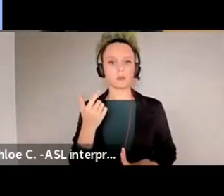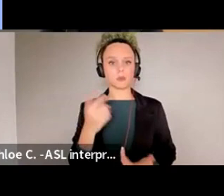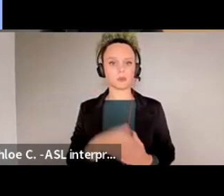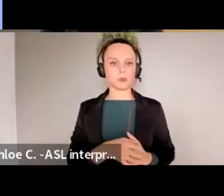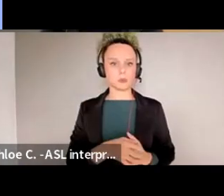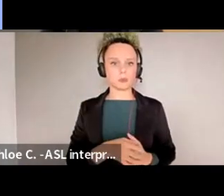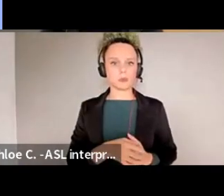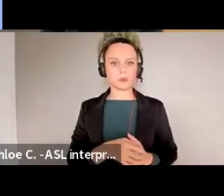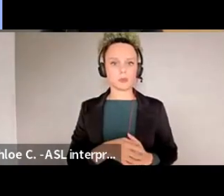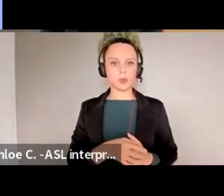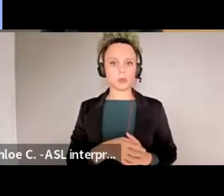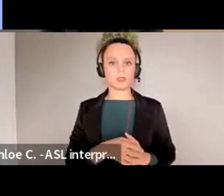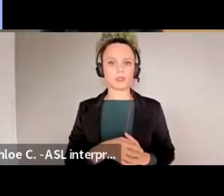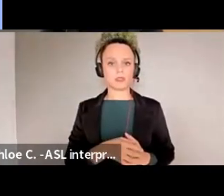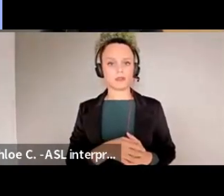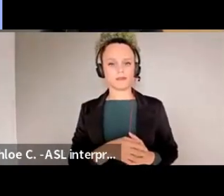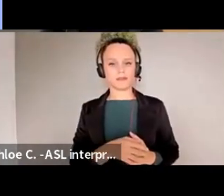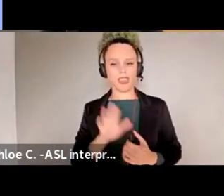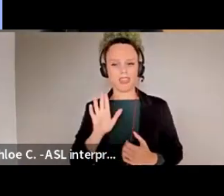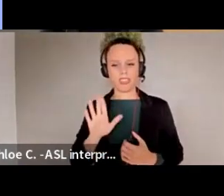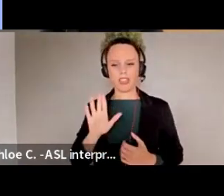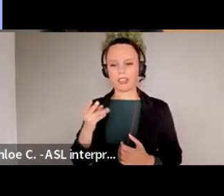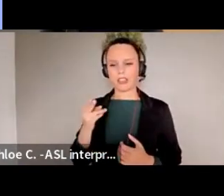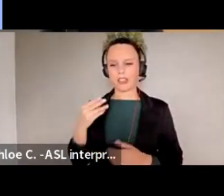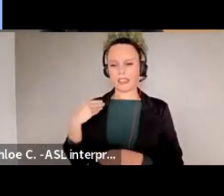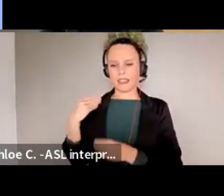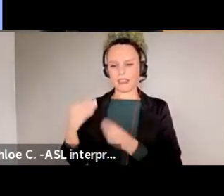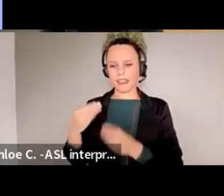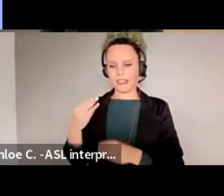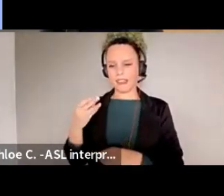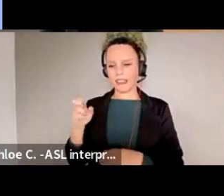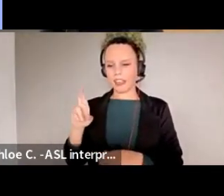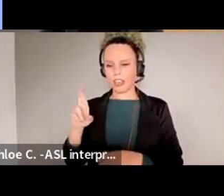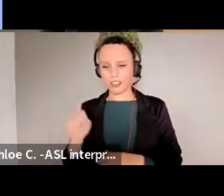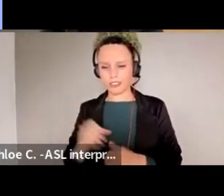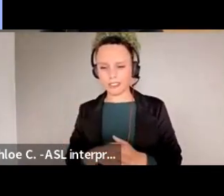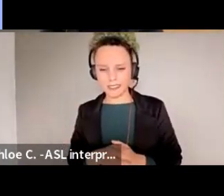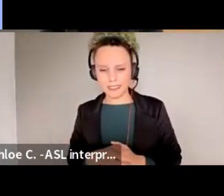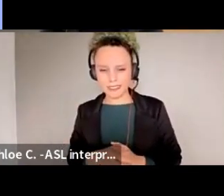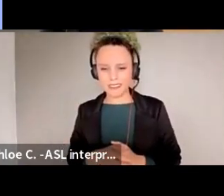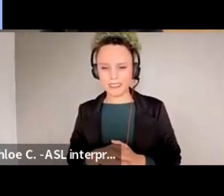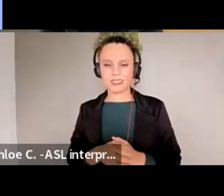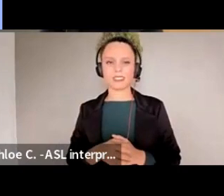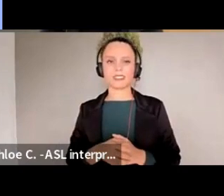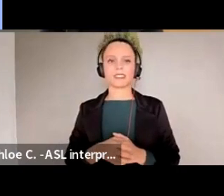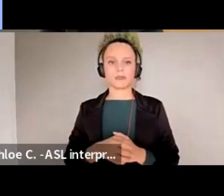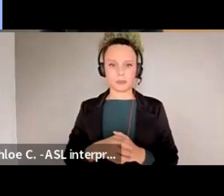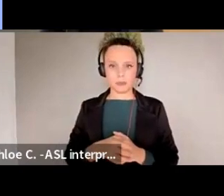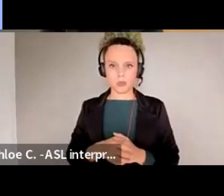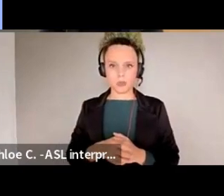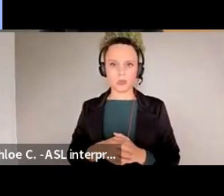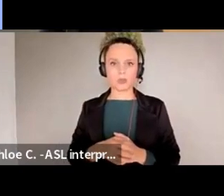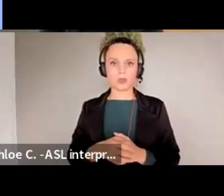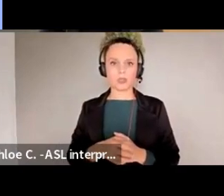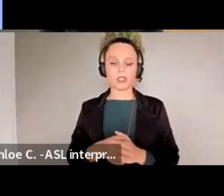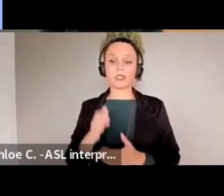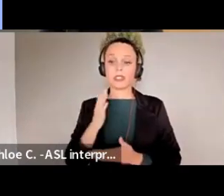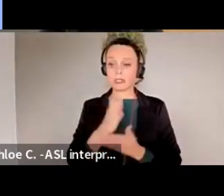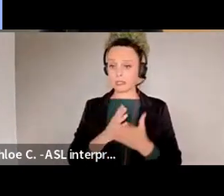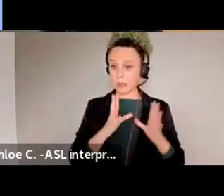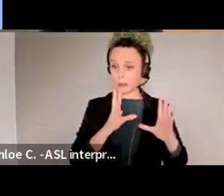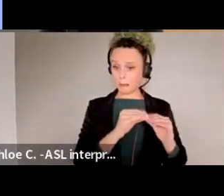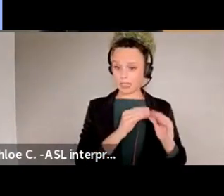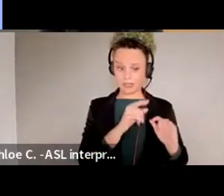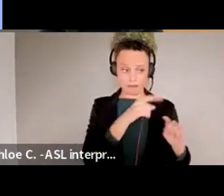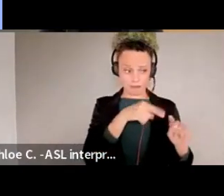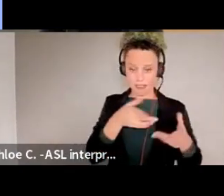there are many others of us in their ears, and we've been a part of some of